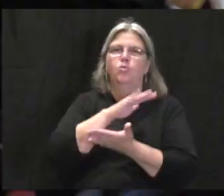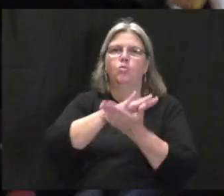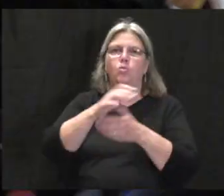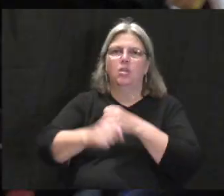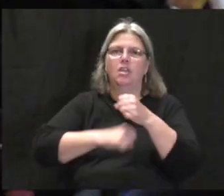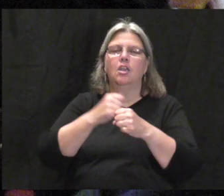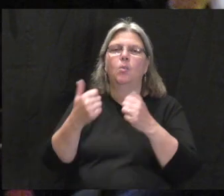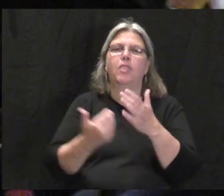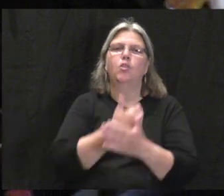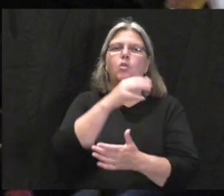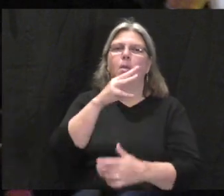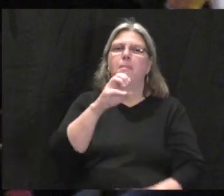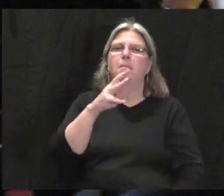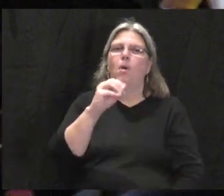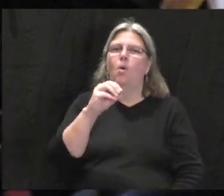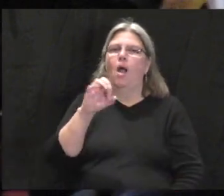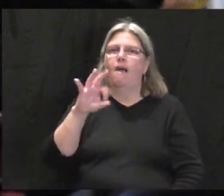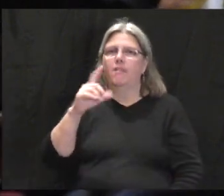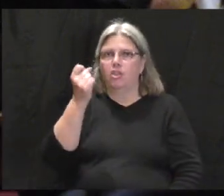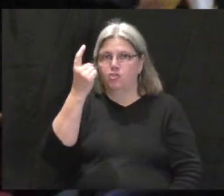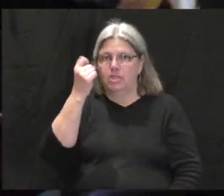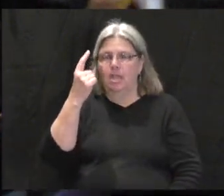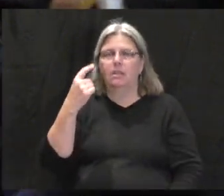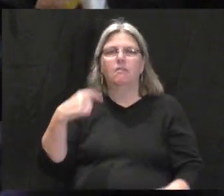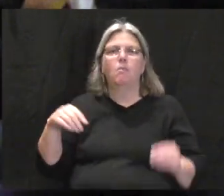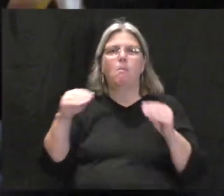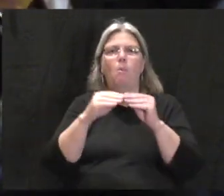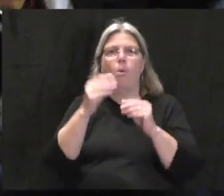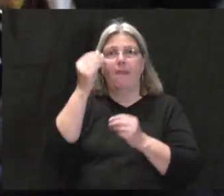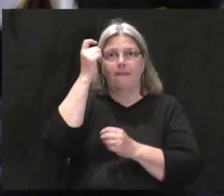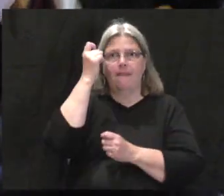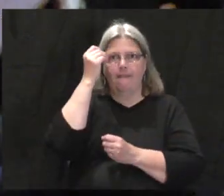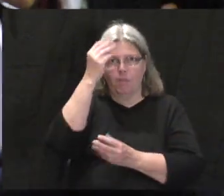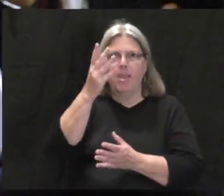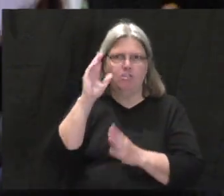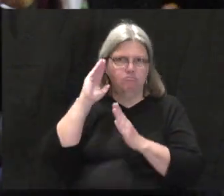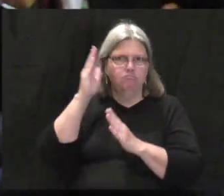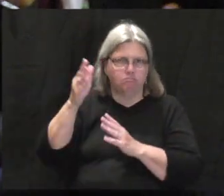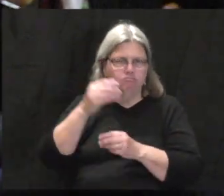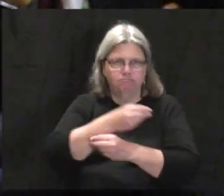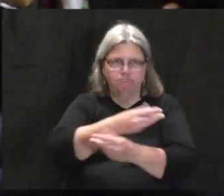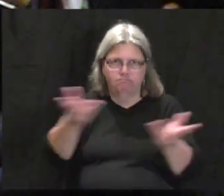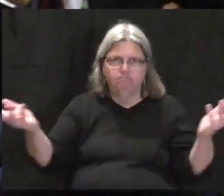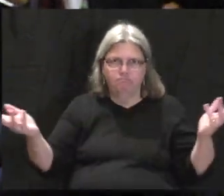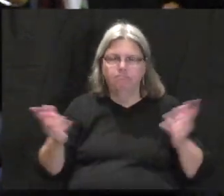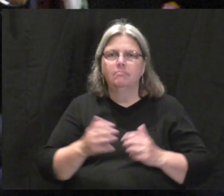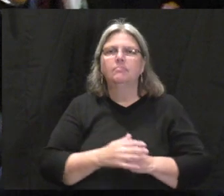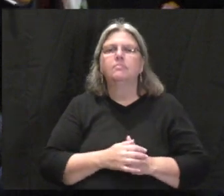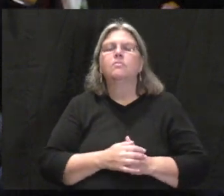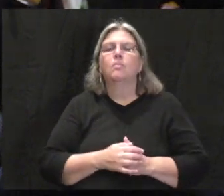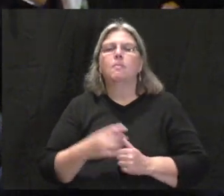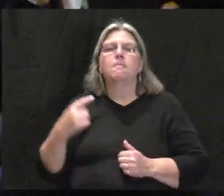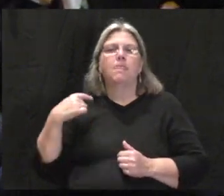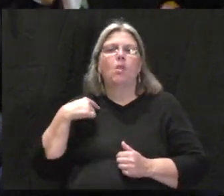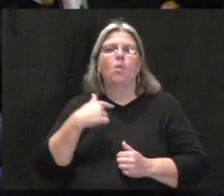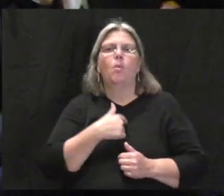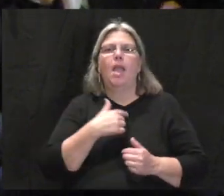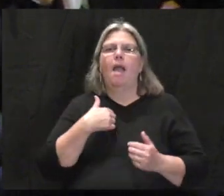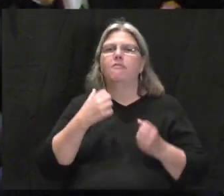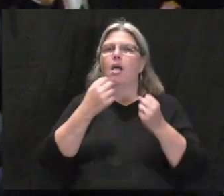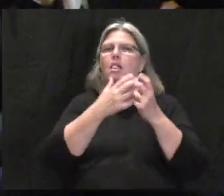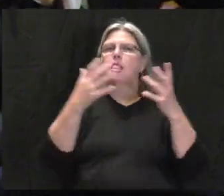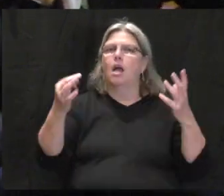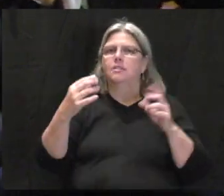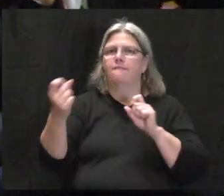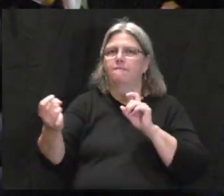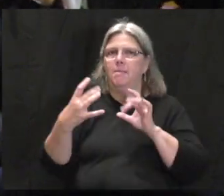our steering committee. There have been some other community stakeholders that have had an opportunity to review that, and we are very